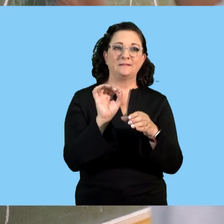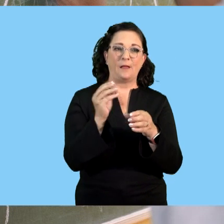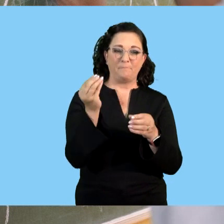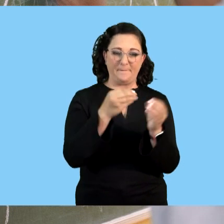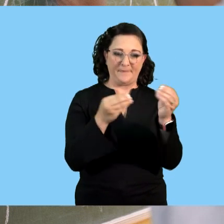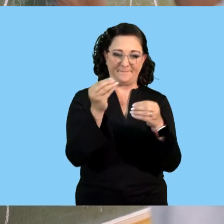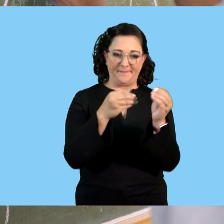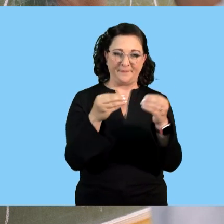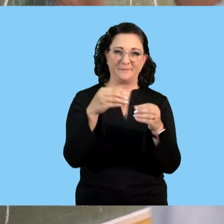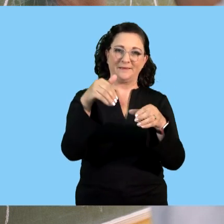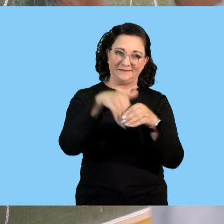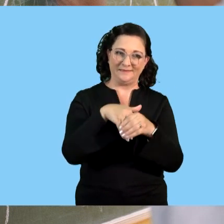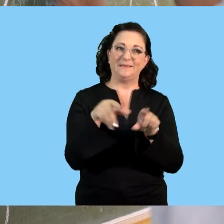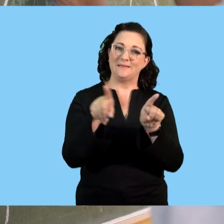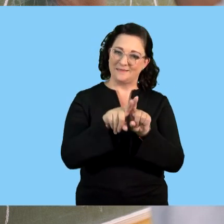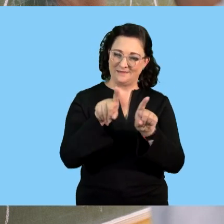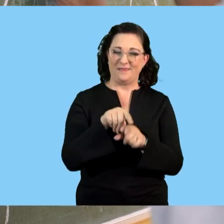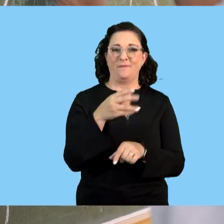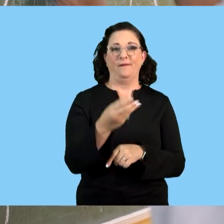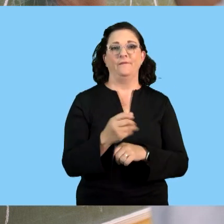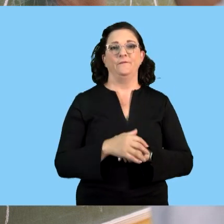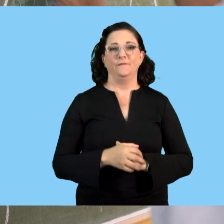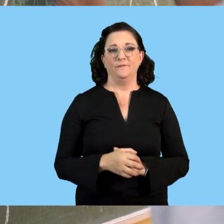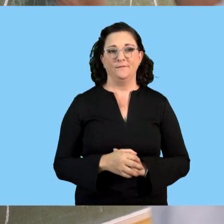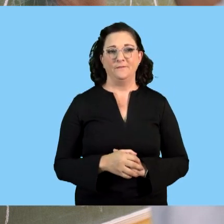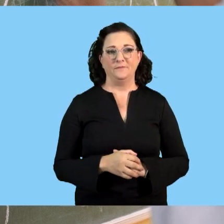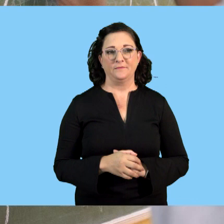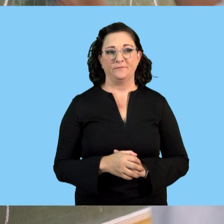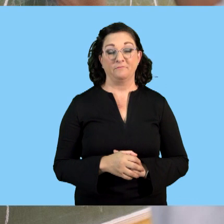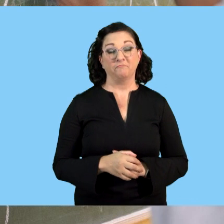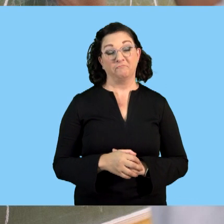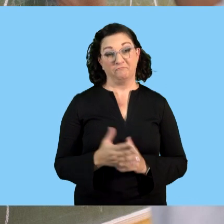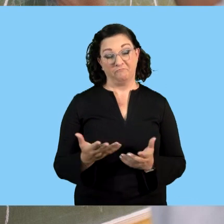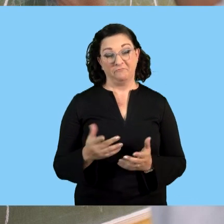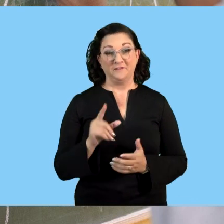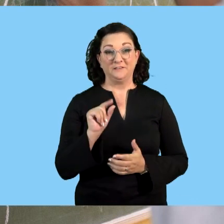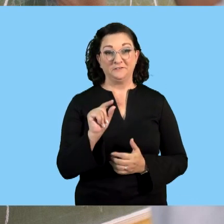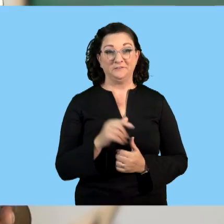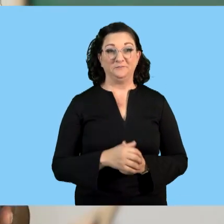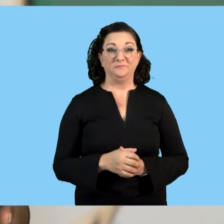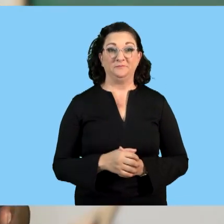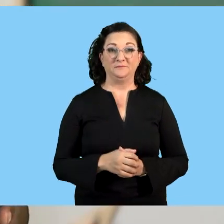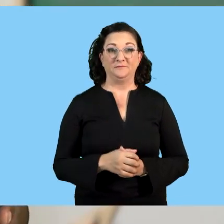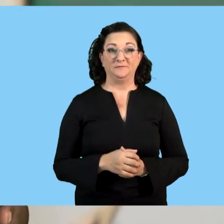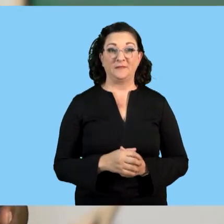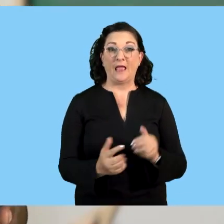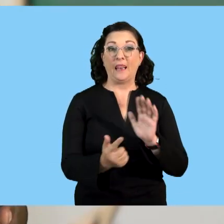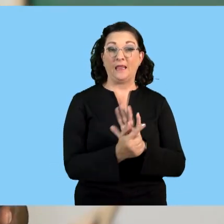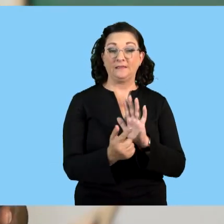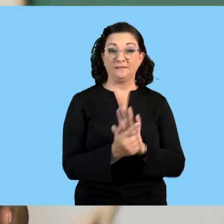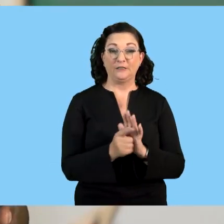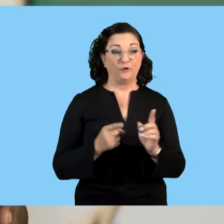as these four things are showing here. Cool. Let's look at our lesson for today, and these